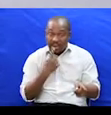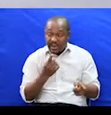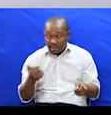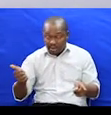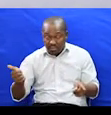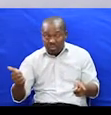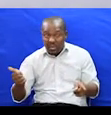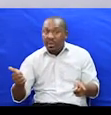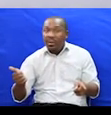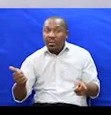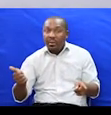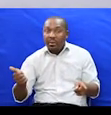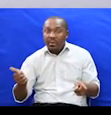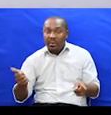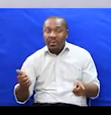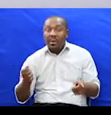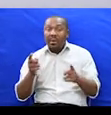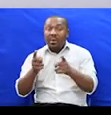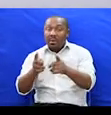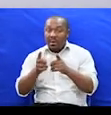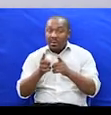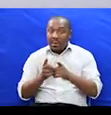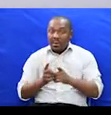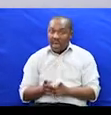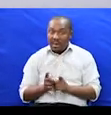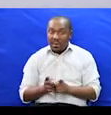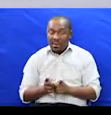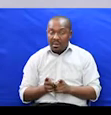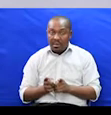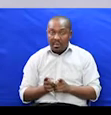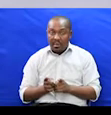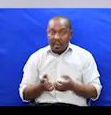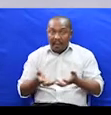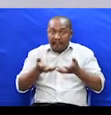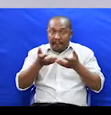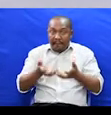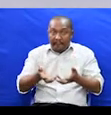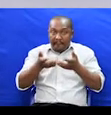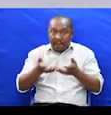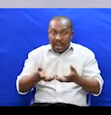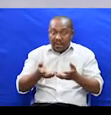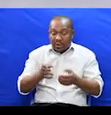said that if J.J. Thomson was correct, then the mass of the